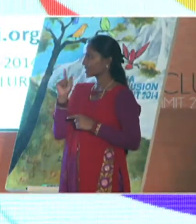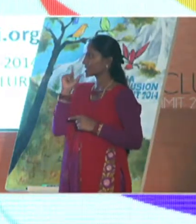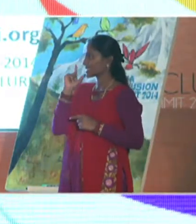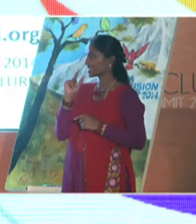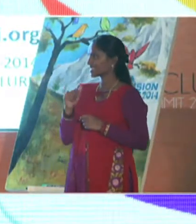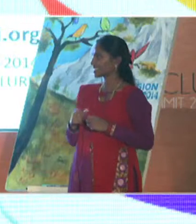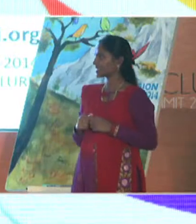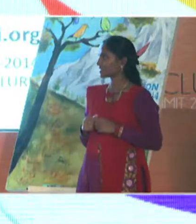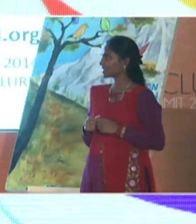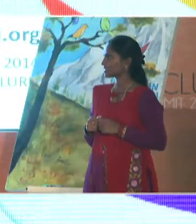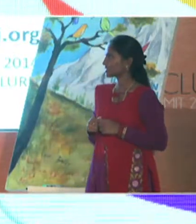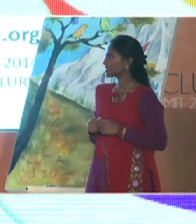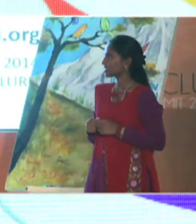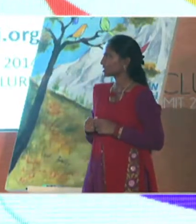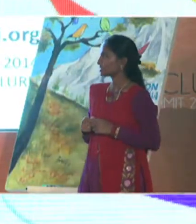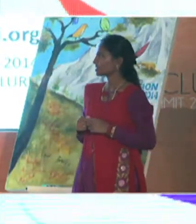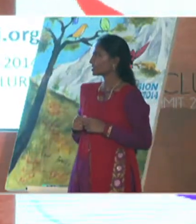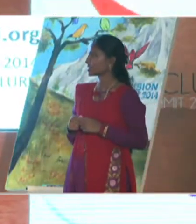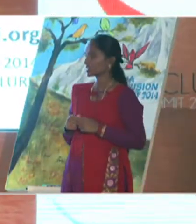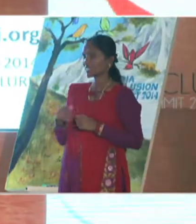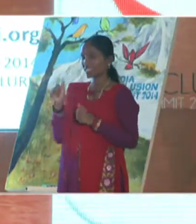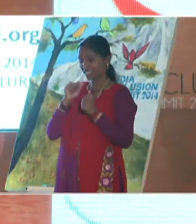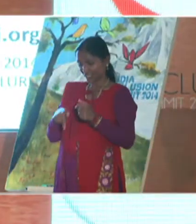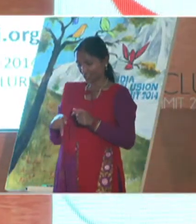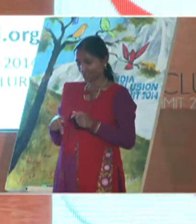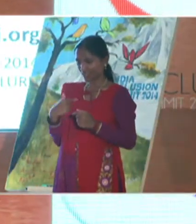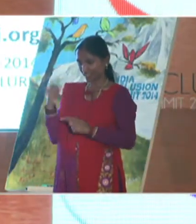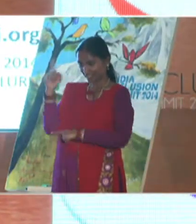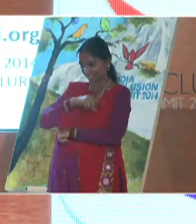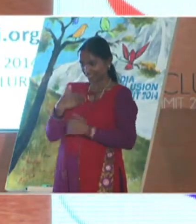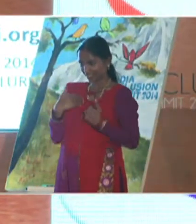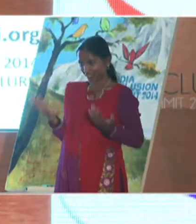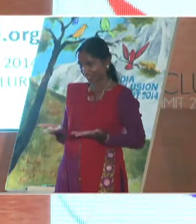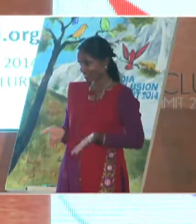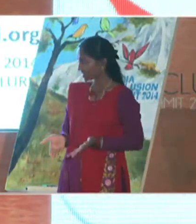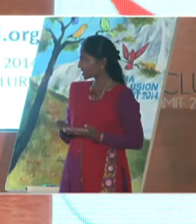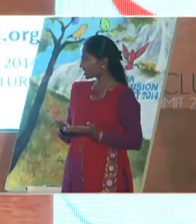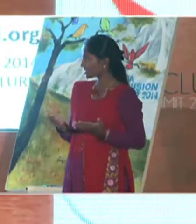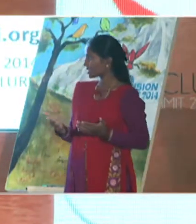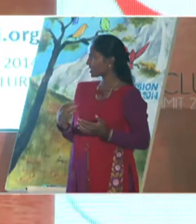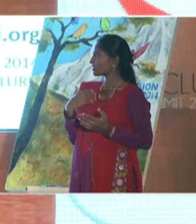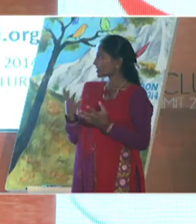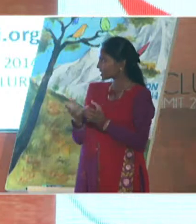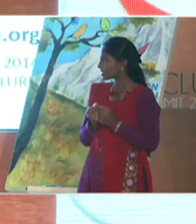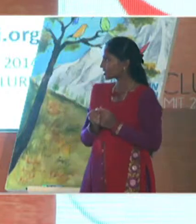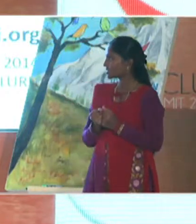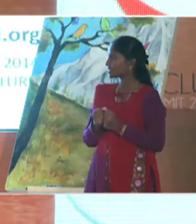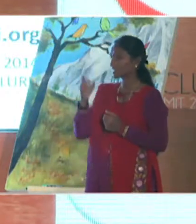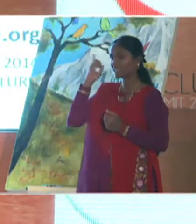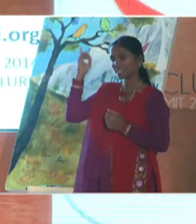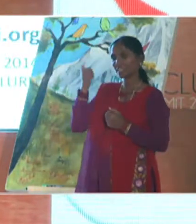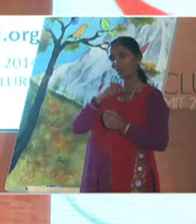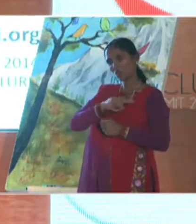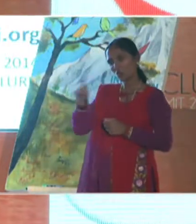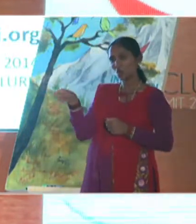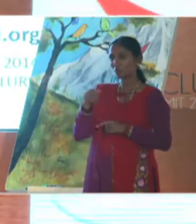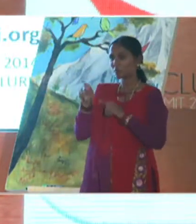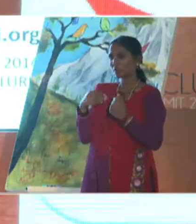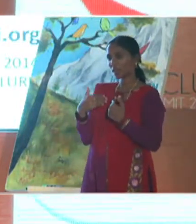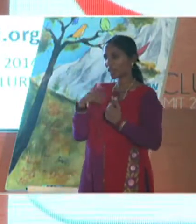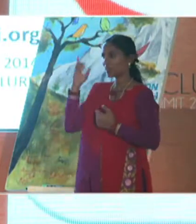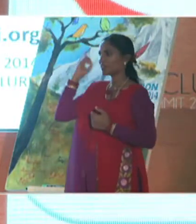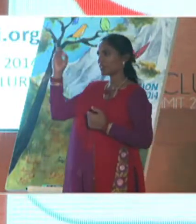is. Everything we have today is here because somebody had it as a dream to start with.